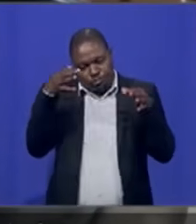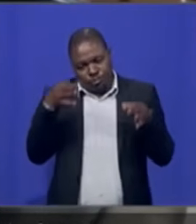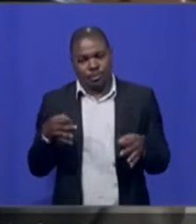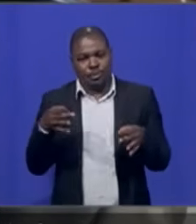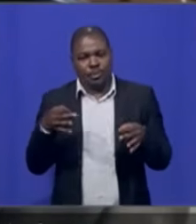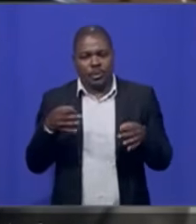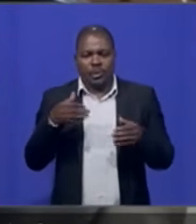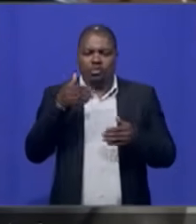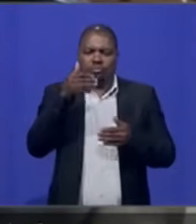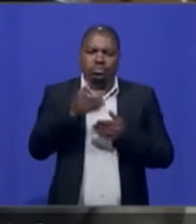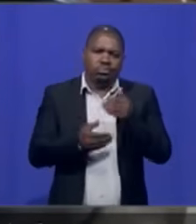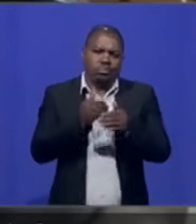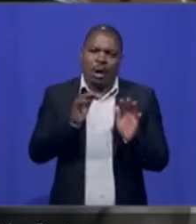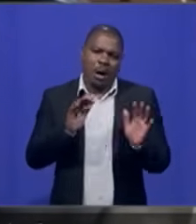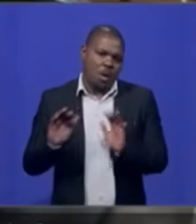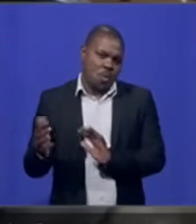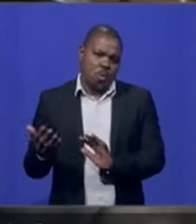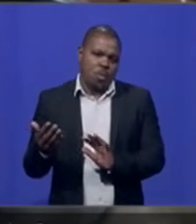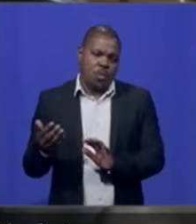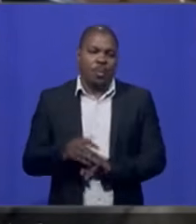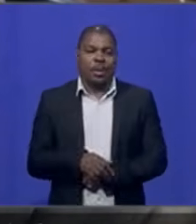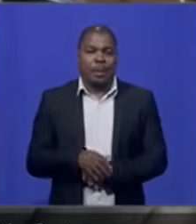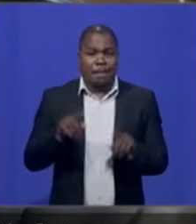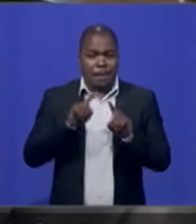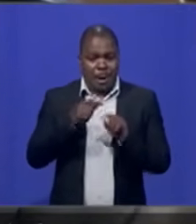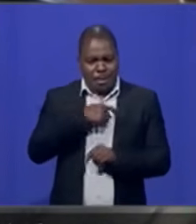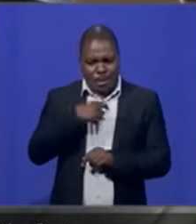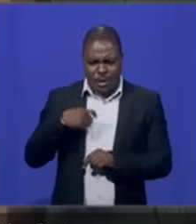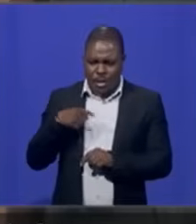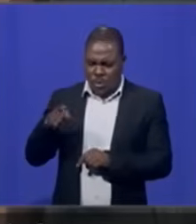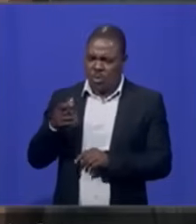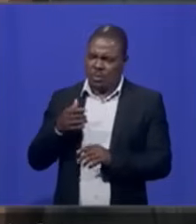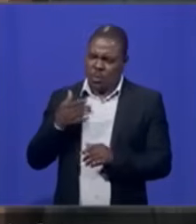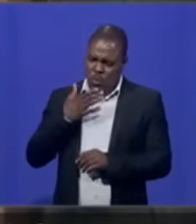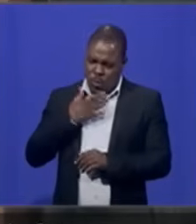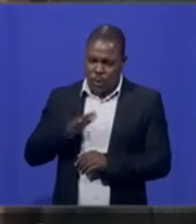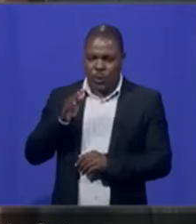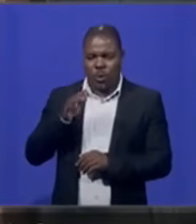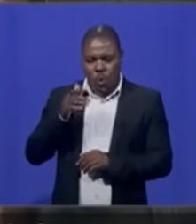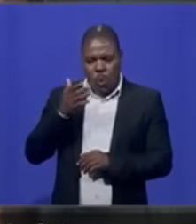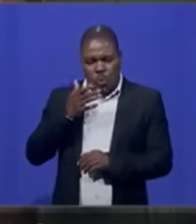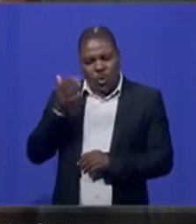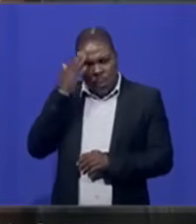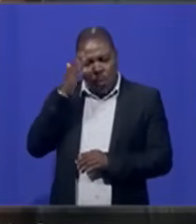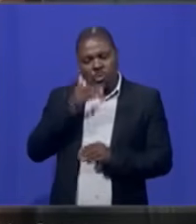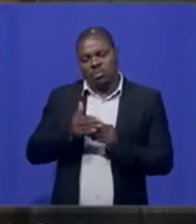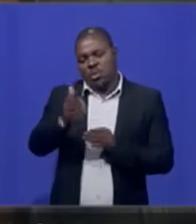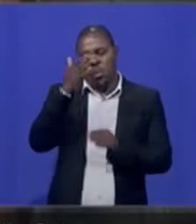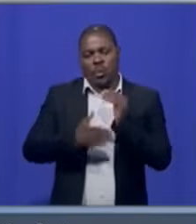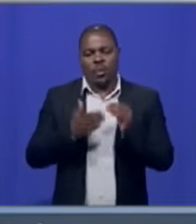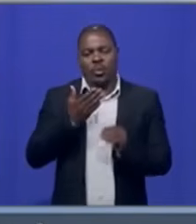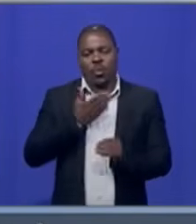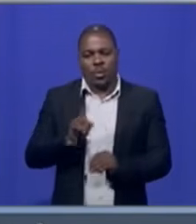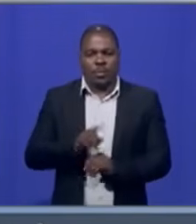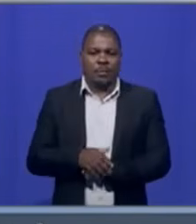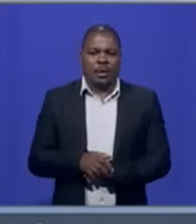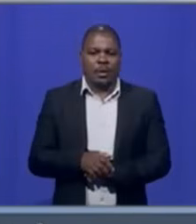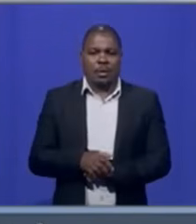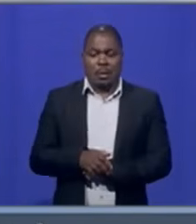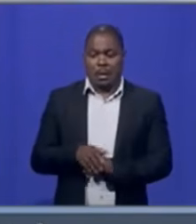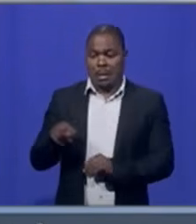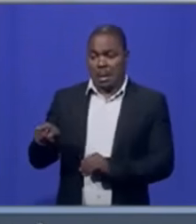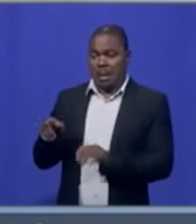the pace of that movement. But the President has determined what the end state is. Mekgatlo ya kgwebo e re lekala le laolang dithapo tsa motlakase